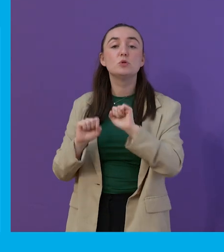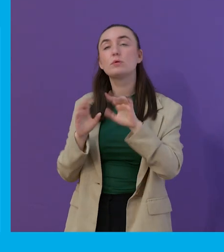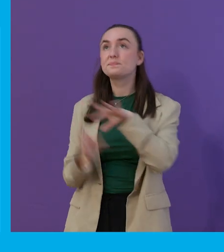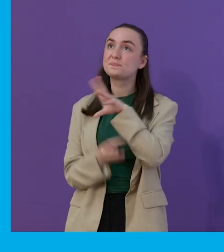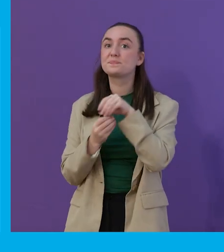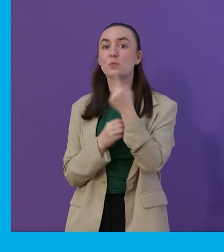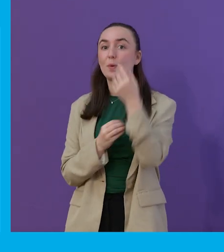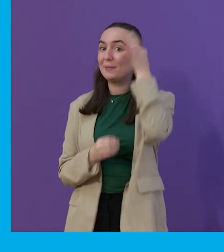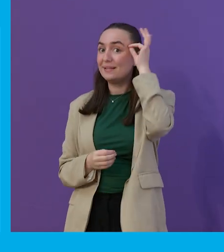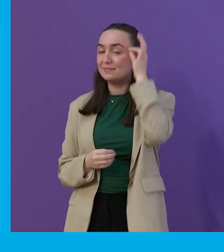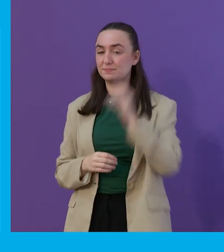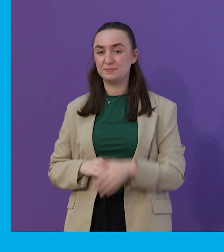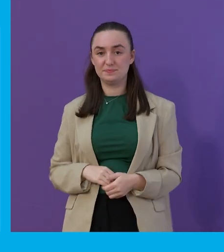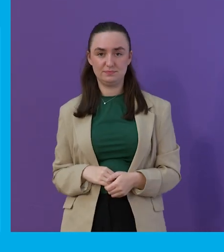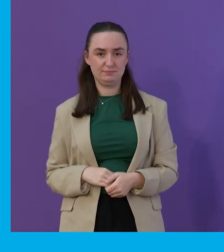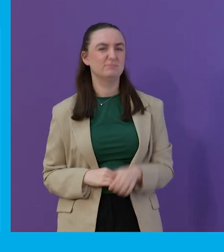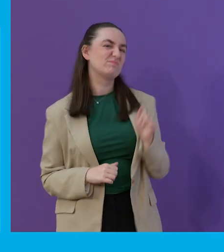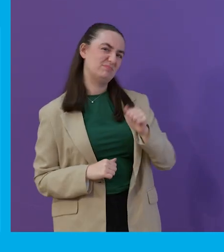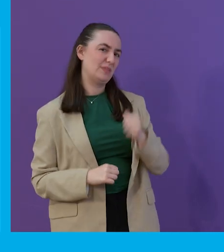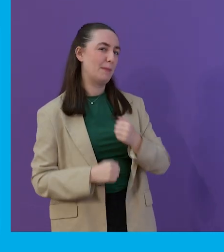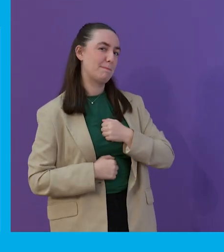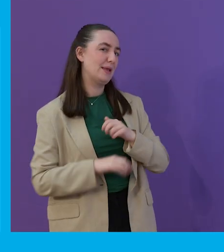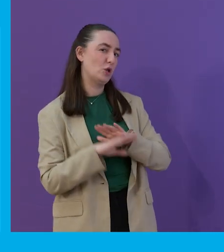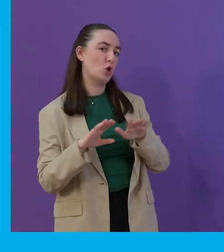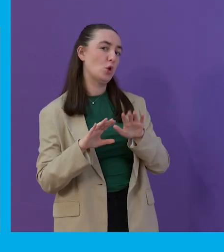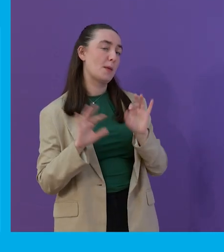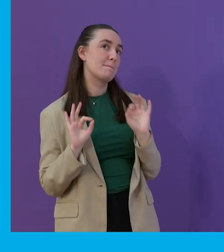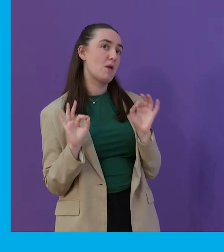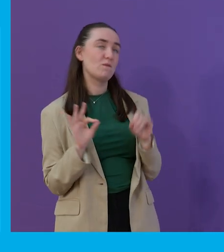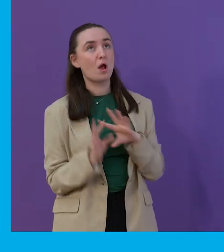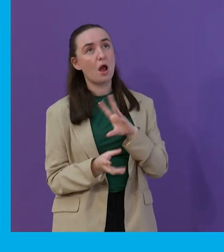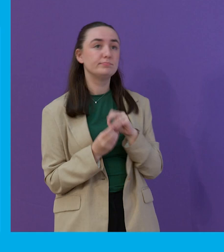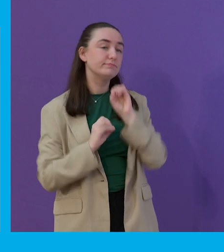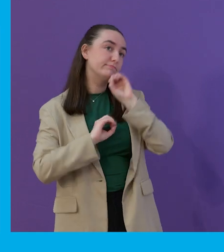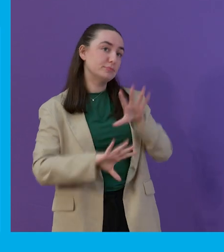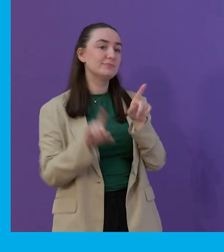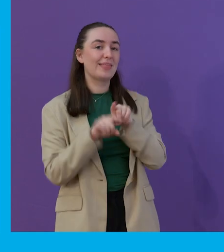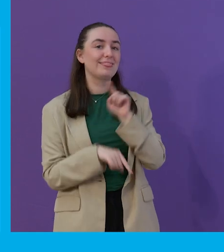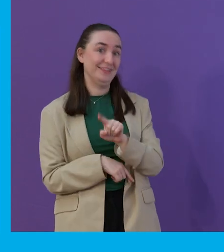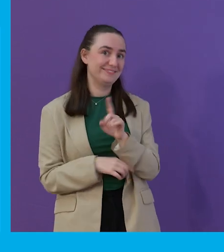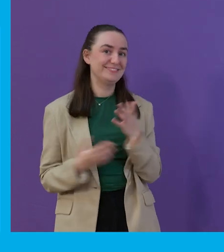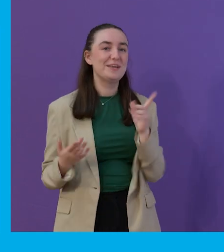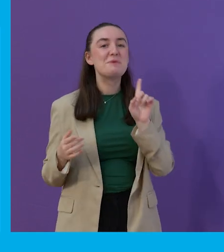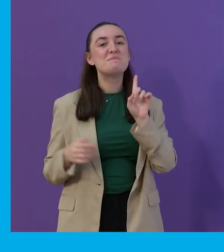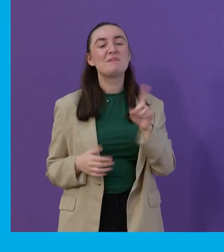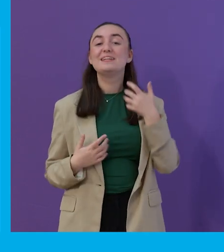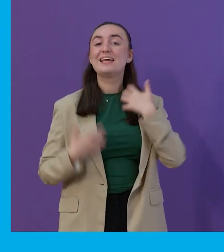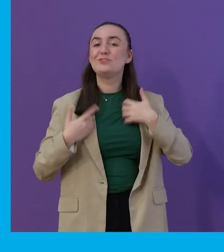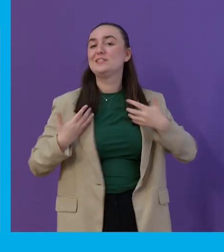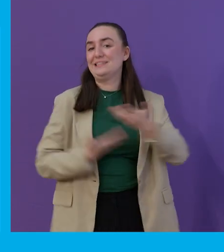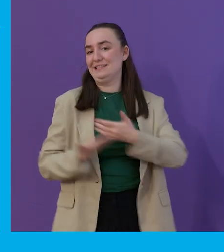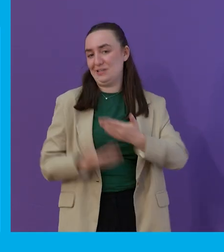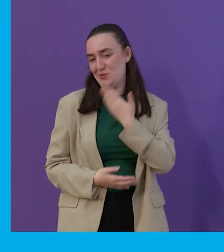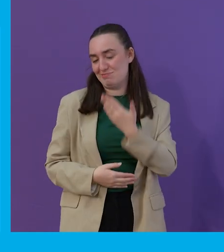up? Yeah, mine won't be as succinct as that. But I think we've had a really interesting discussion. Thank you